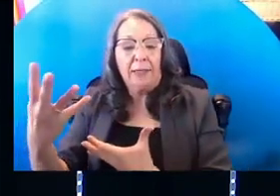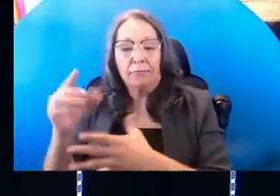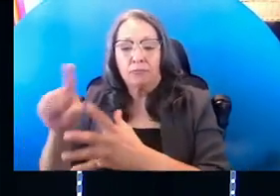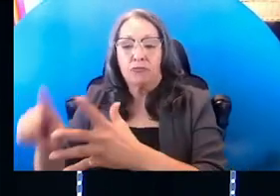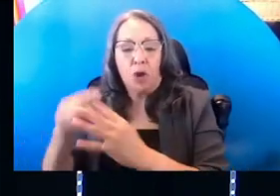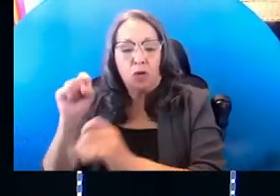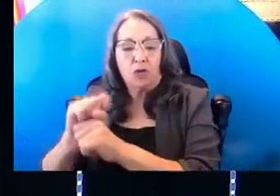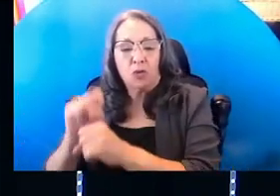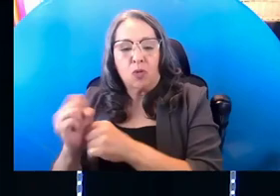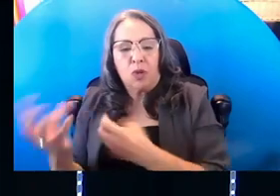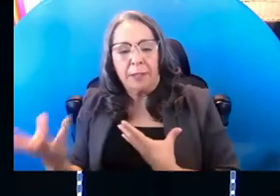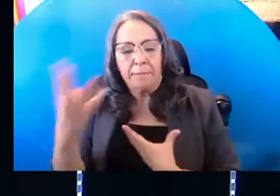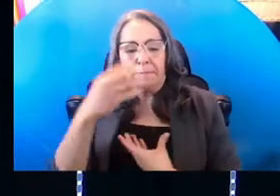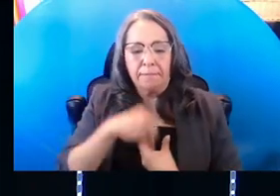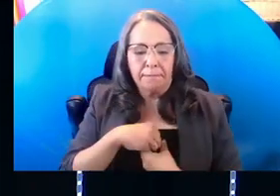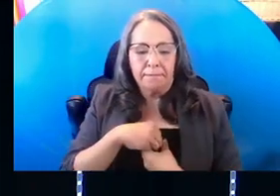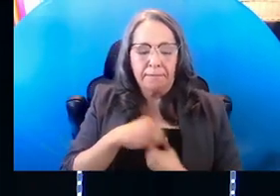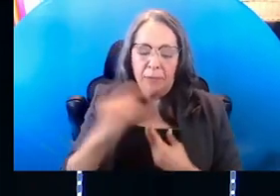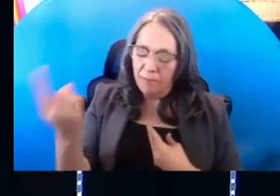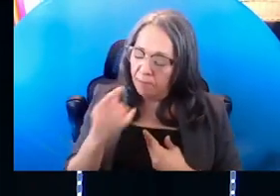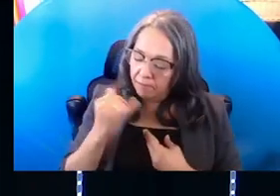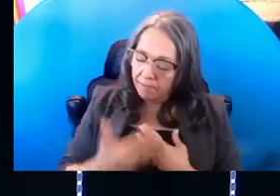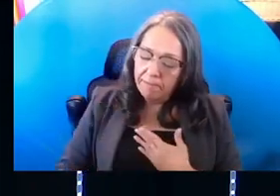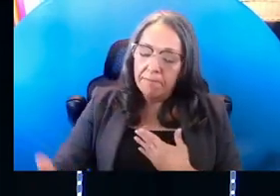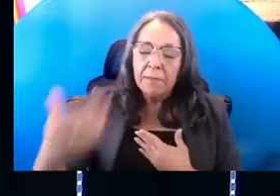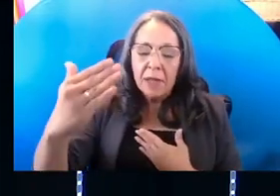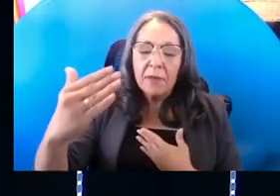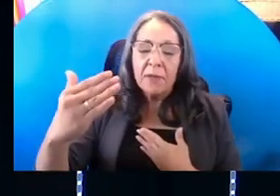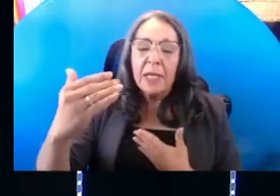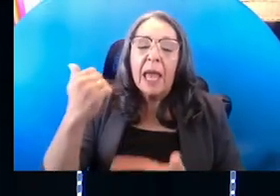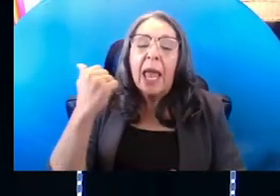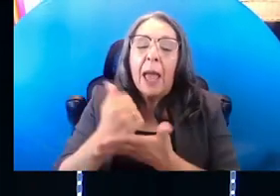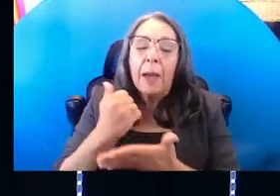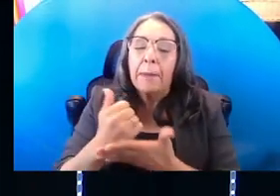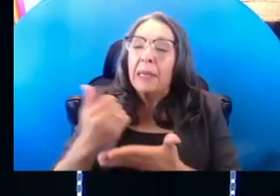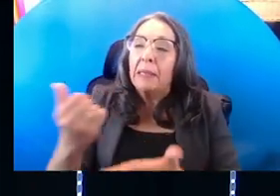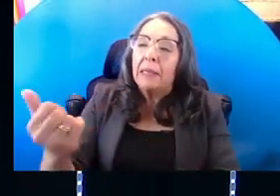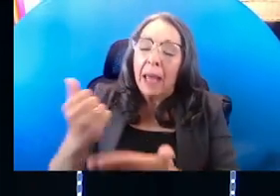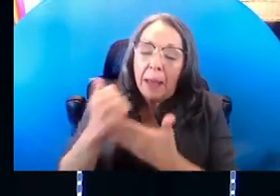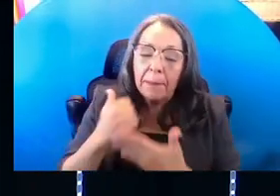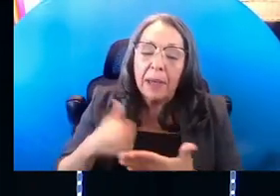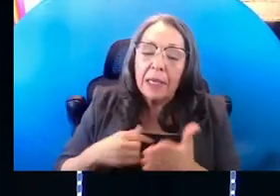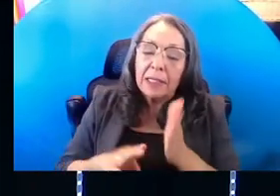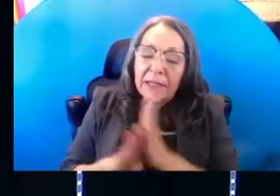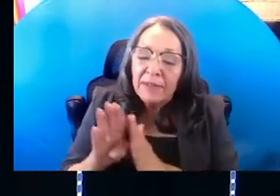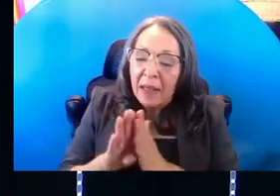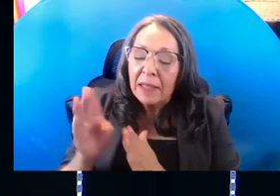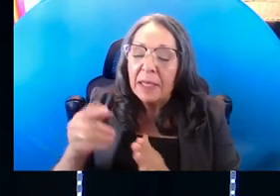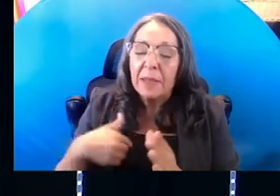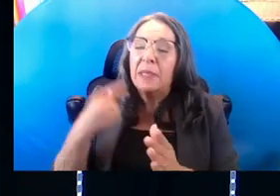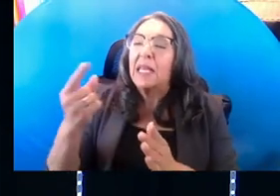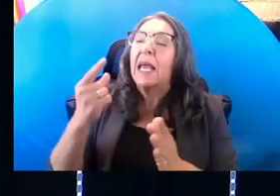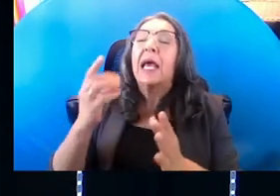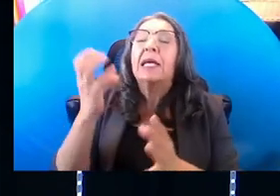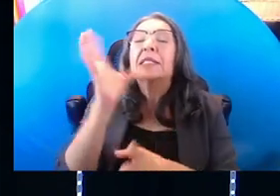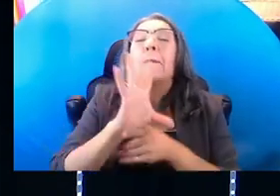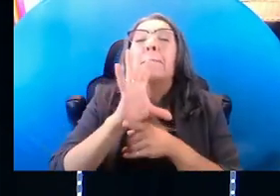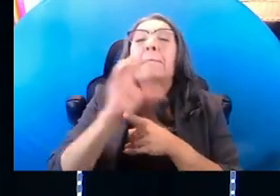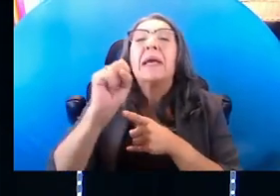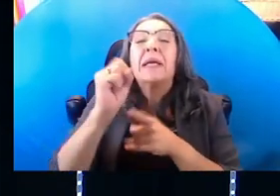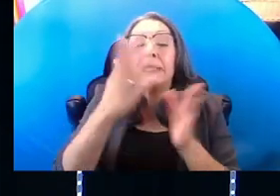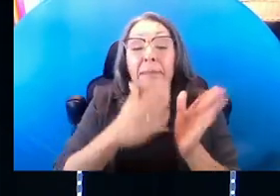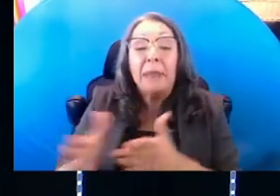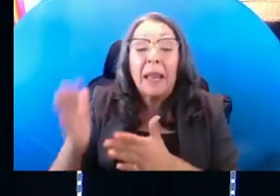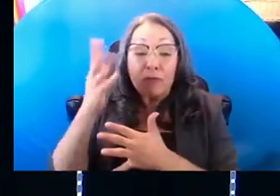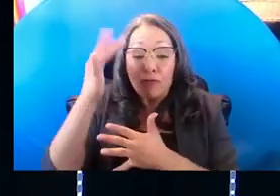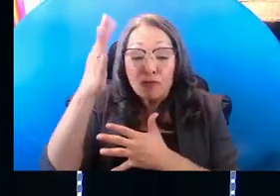work that he continues to work out for forever. He's making us and building us into the people that he has called us to be. He's got amazing plans for us. And one of the